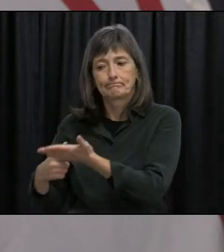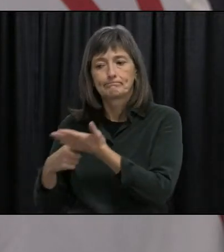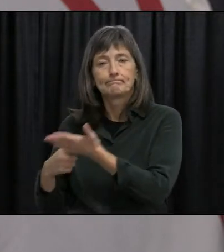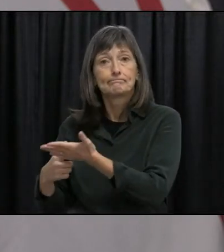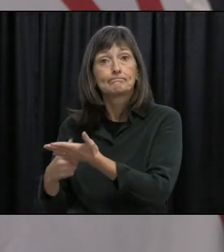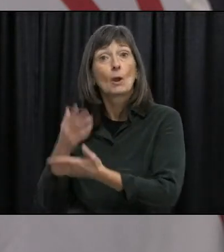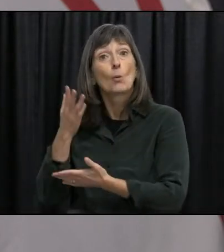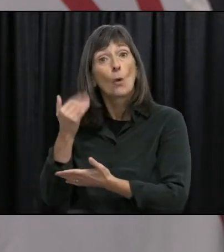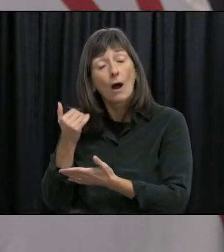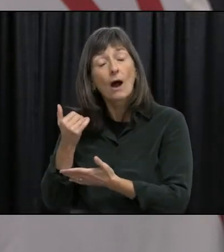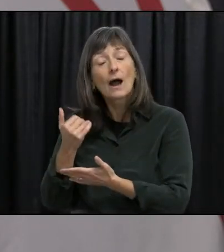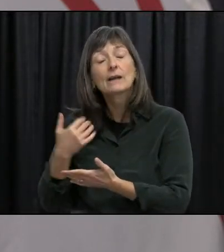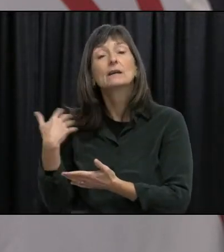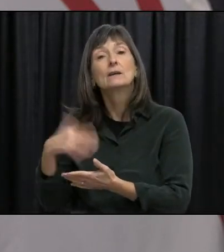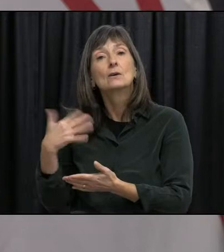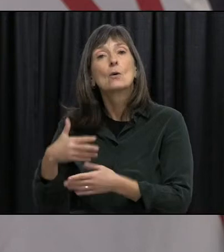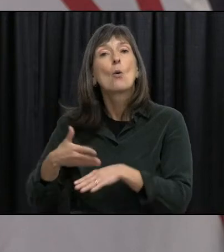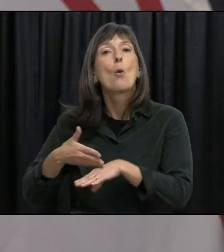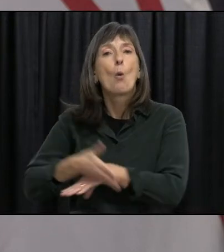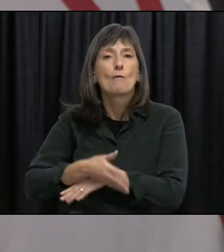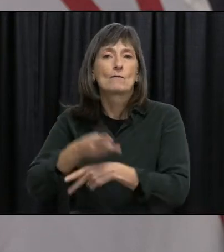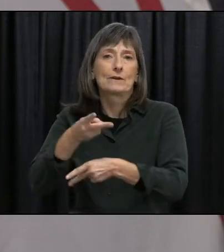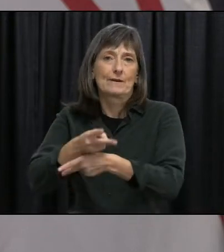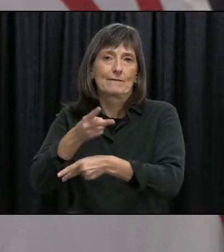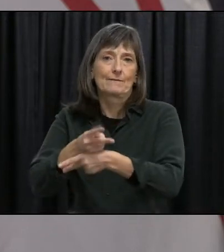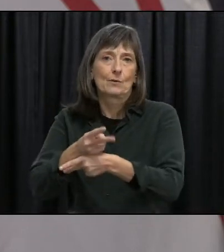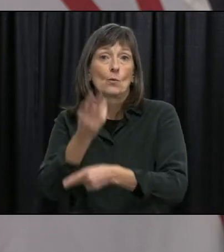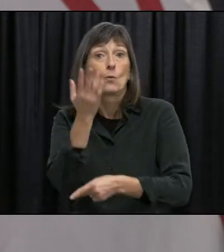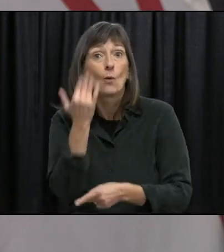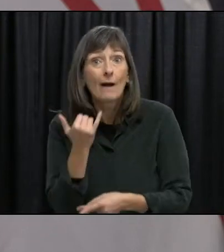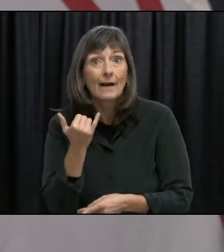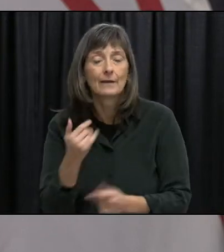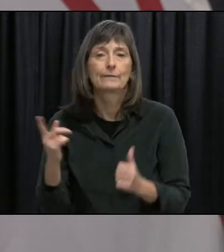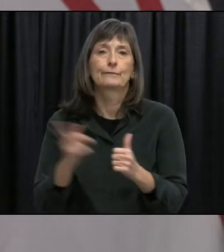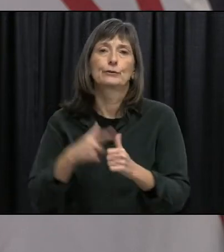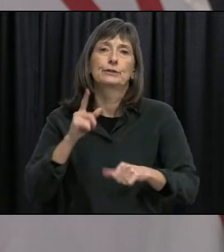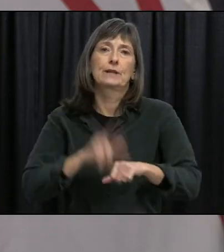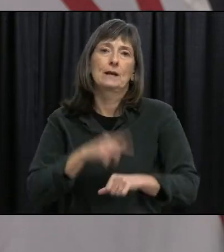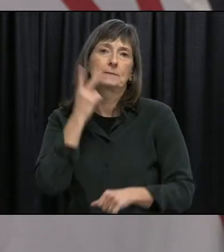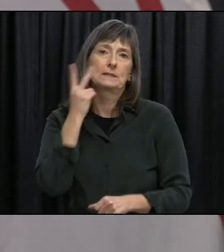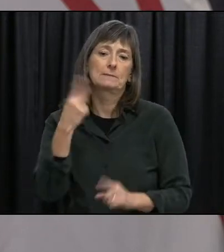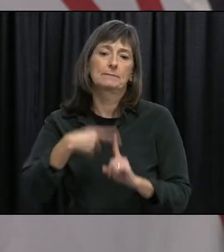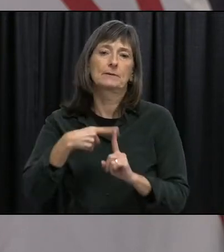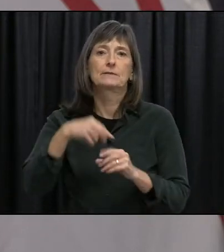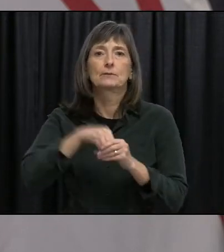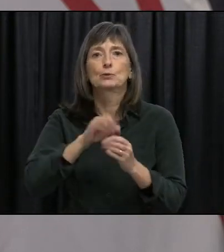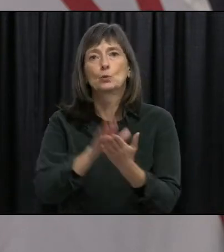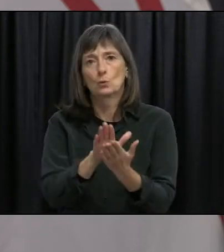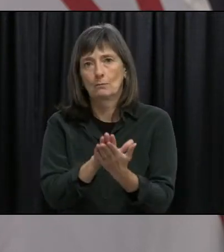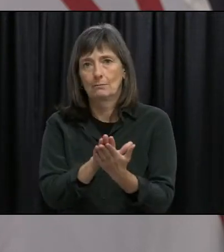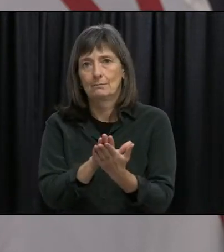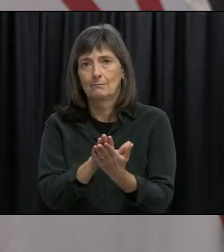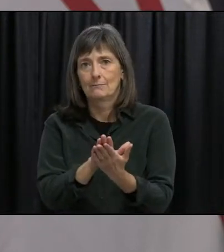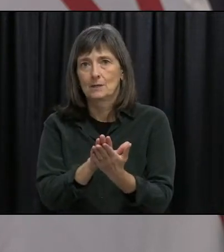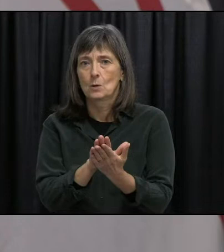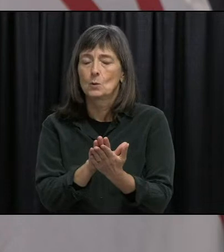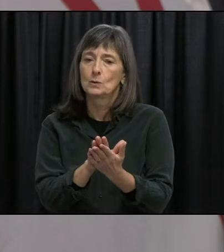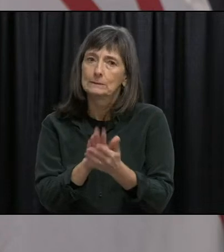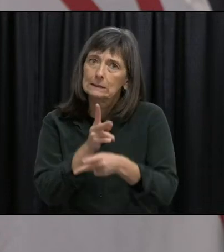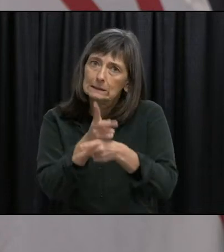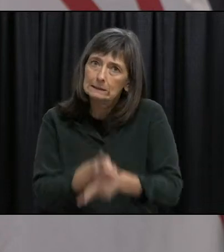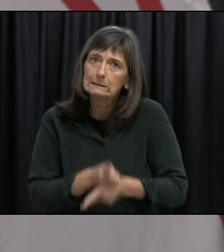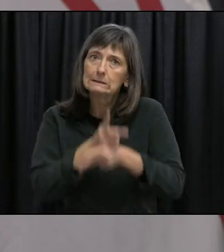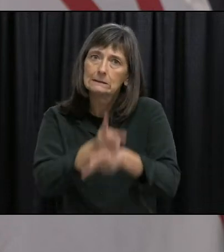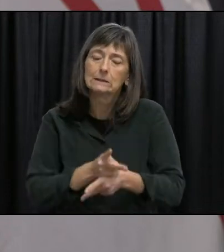take an abundance of caution, simply because it is the first time we've seen a case in our schools, and we want to